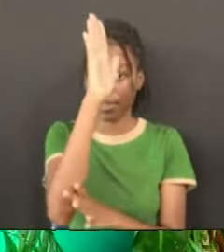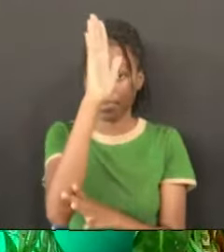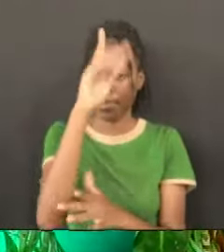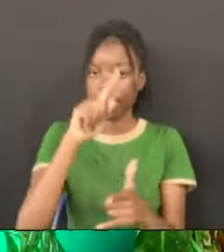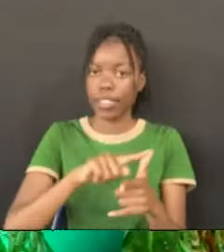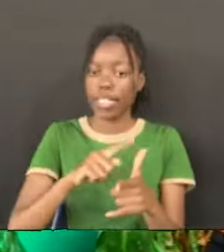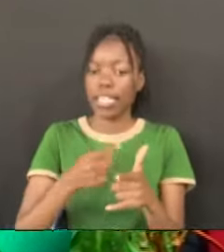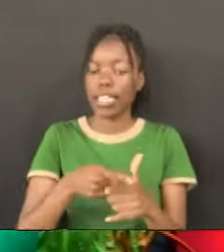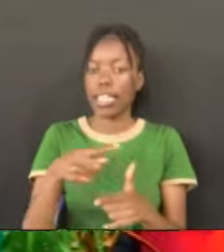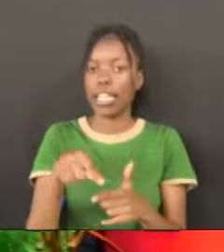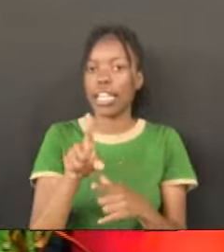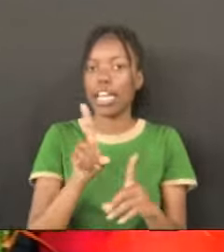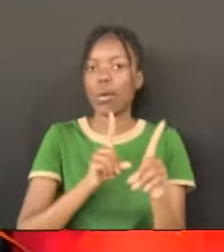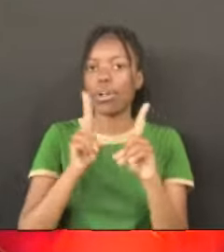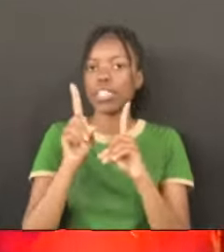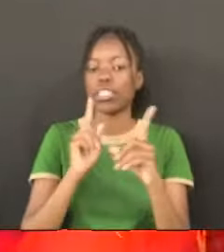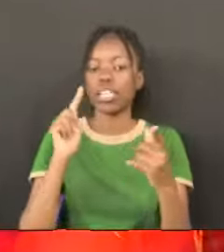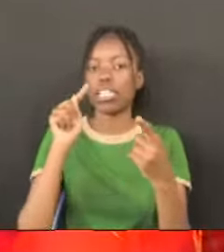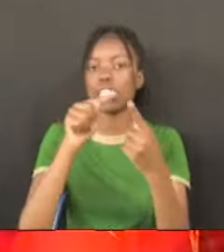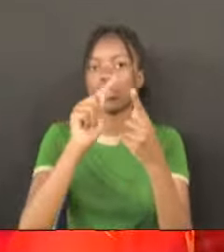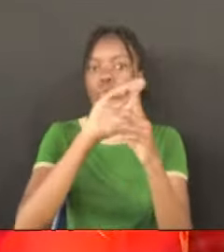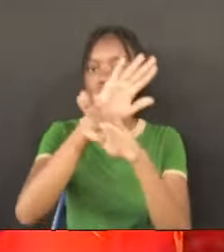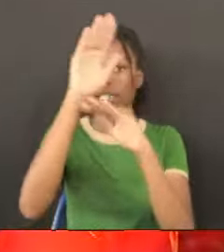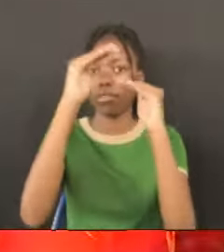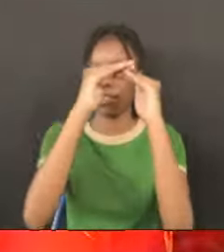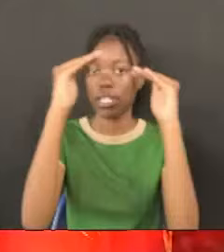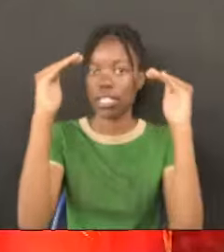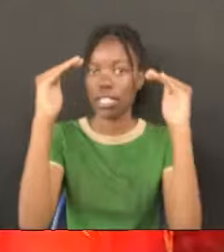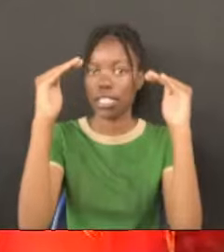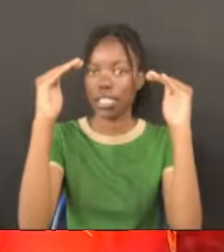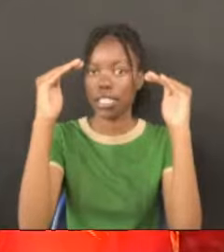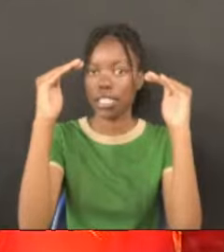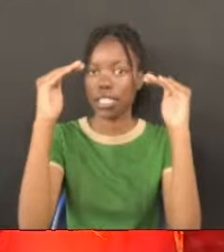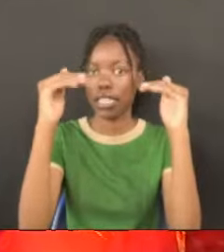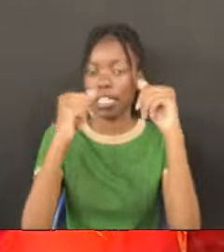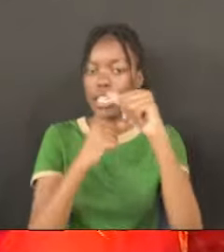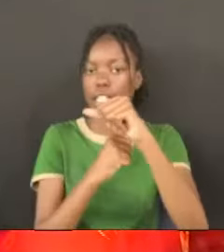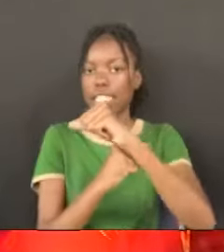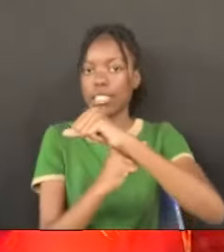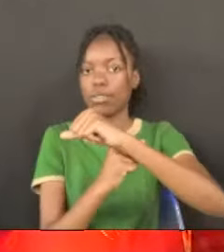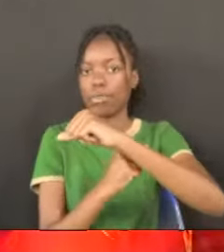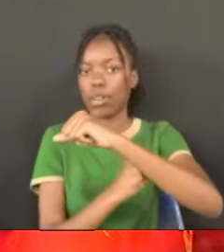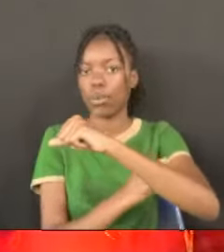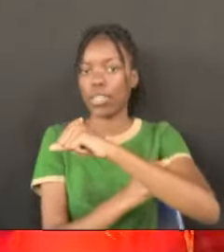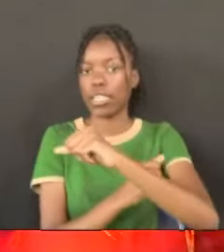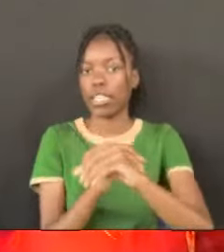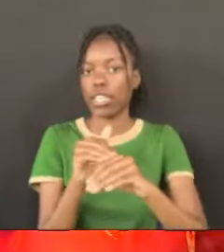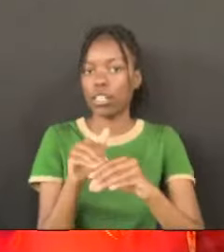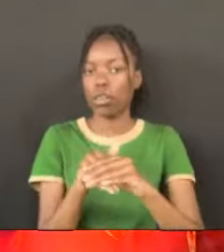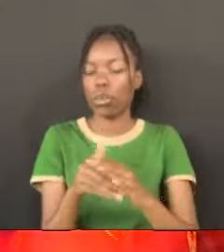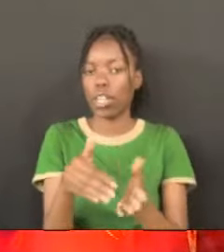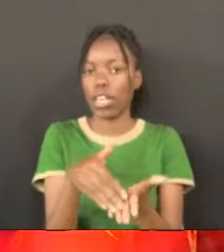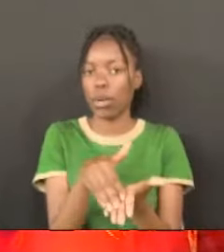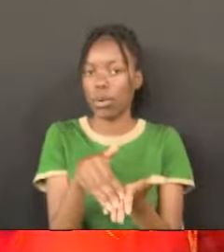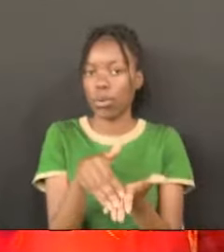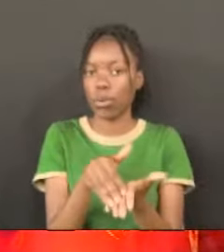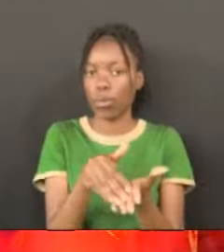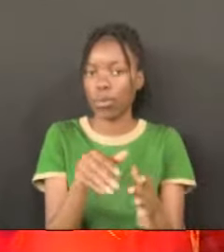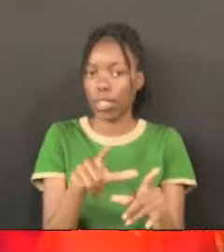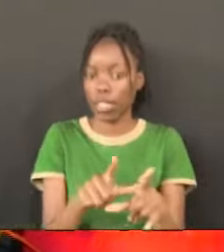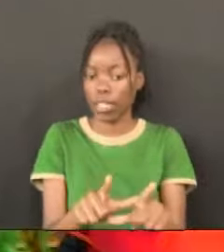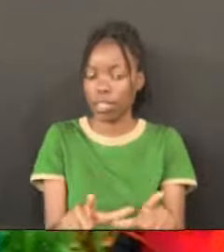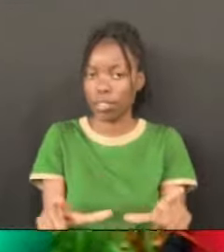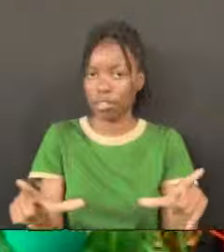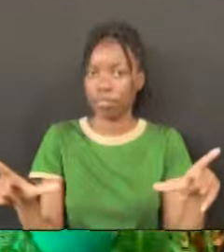our journey to heaven is founded on a shady ground. Then